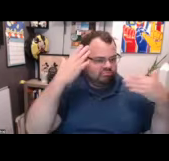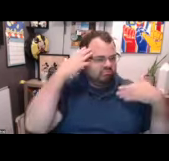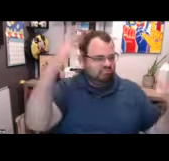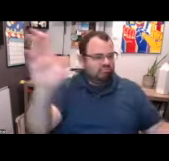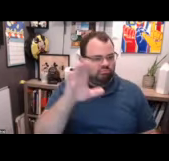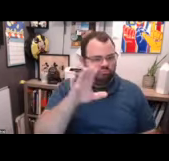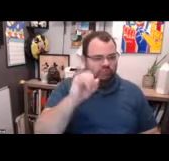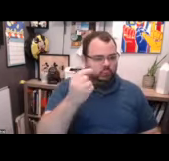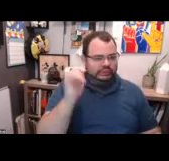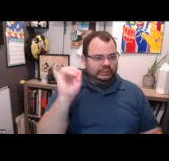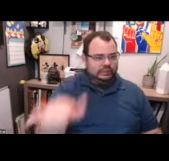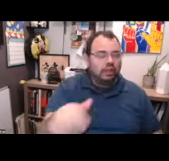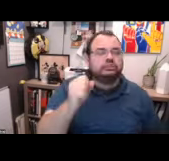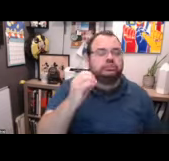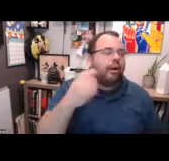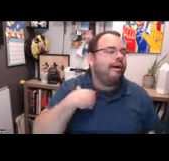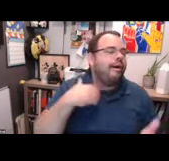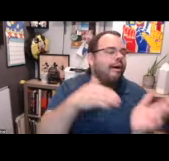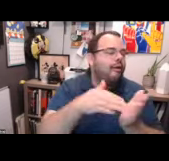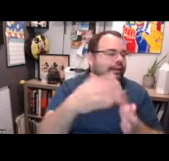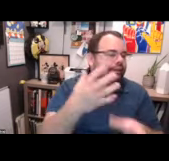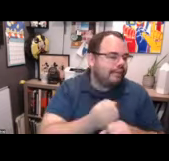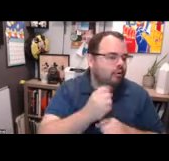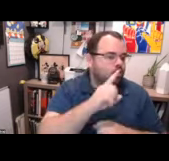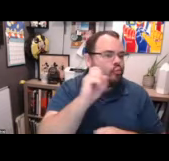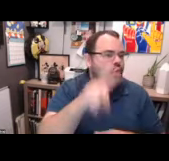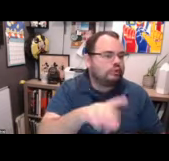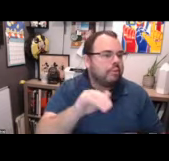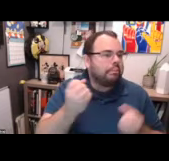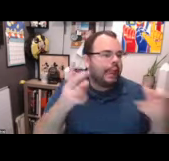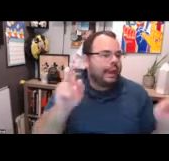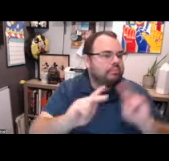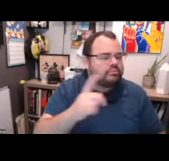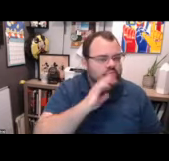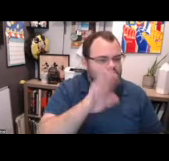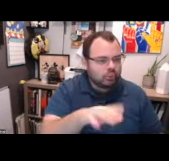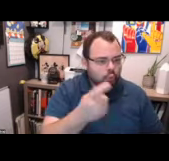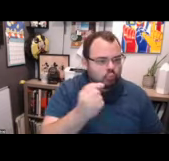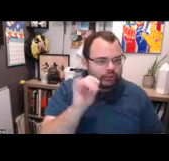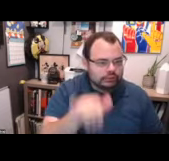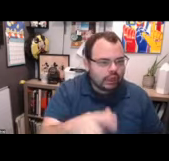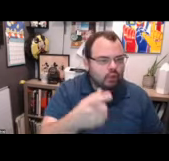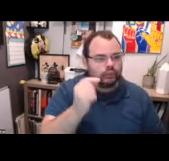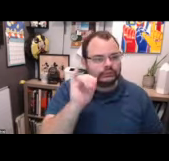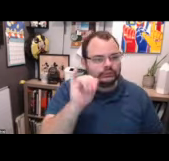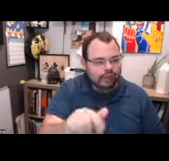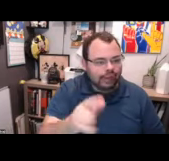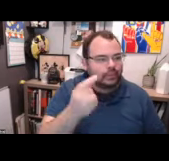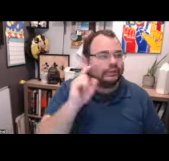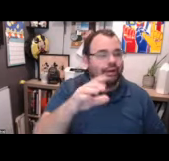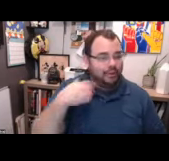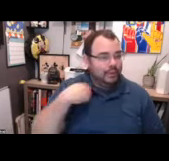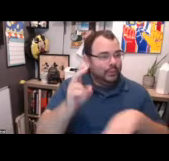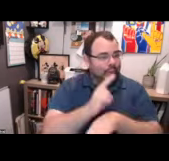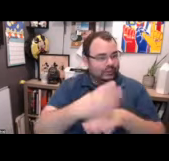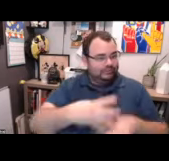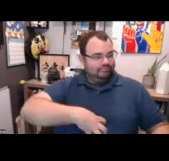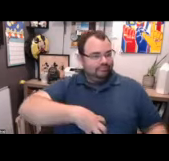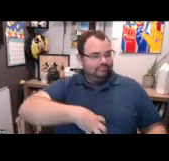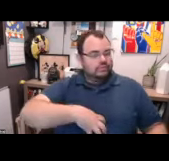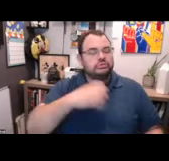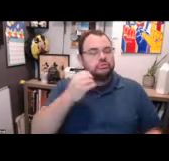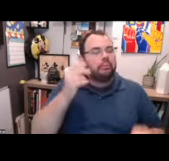in the 1990s, they had no clue what a cochlear implant was. So often I got the question from many people like, "Hey, what is that? What is